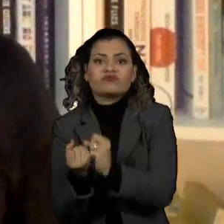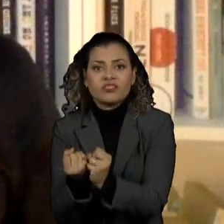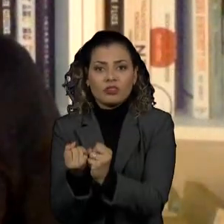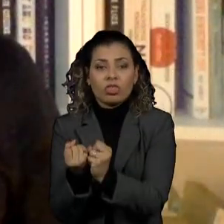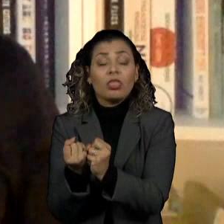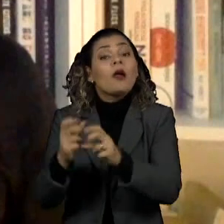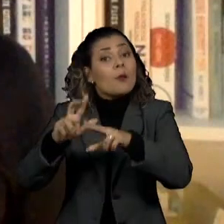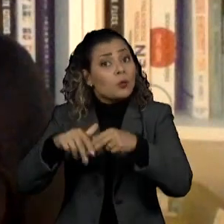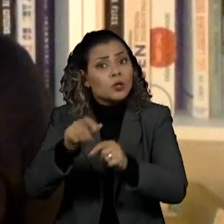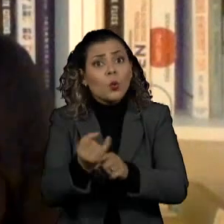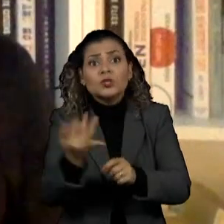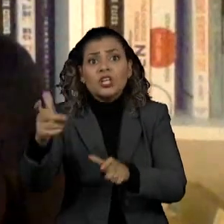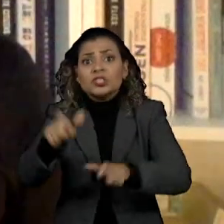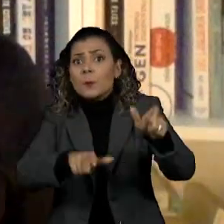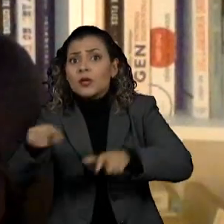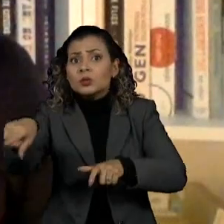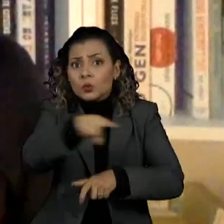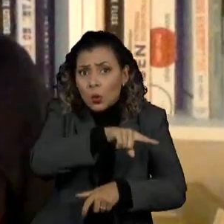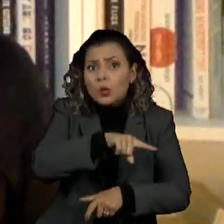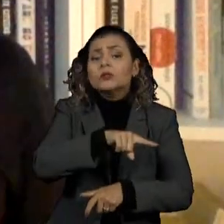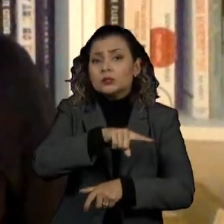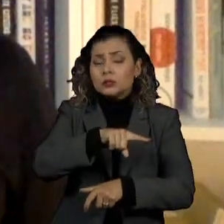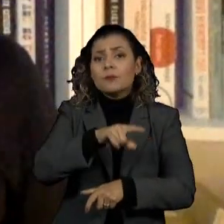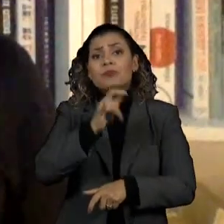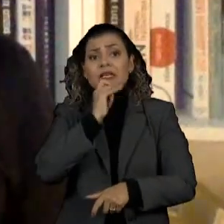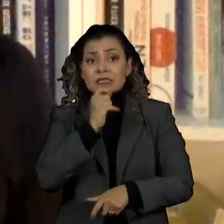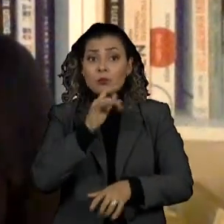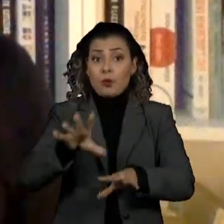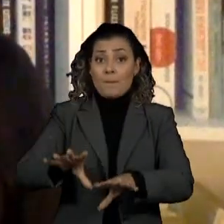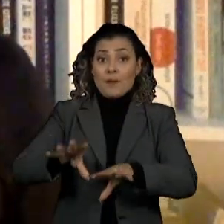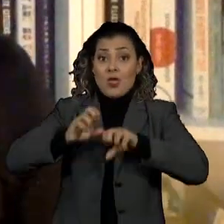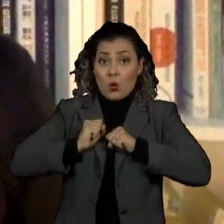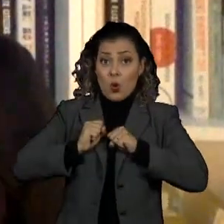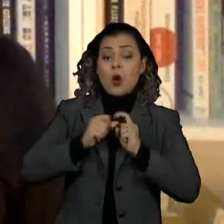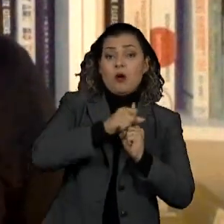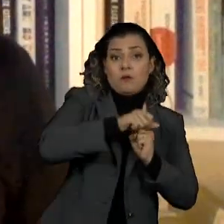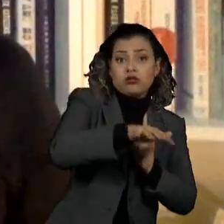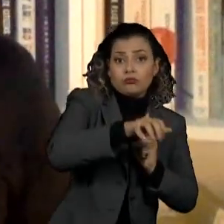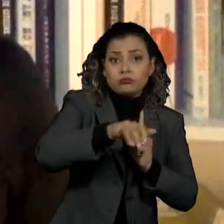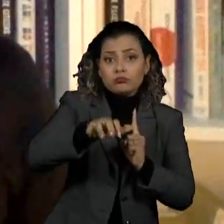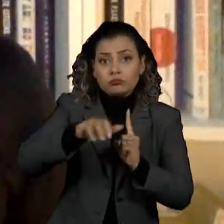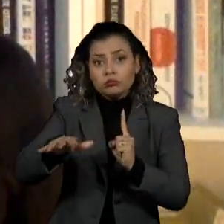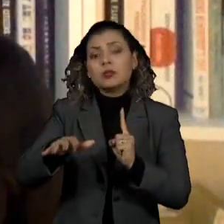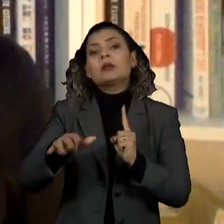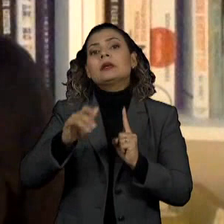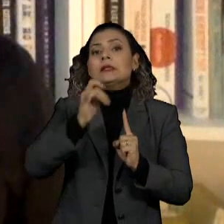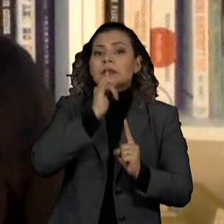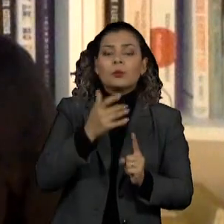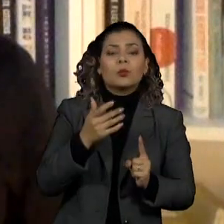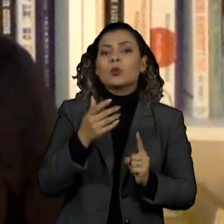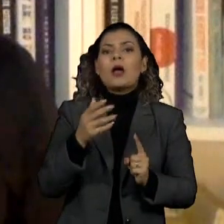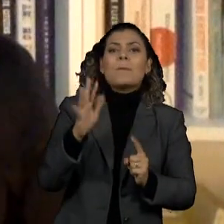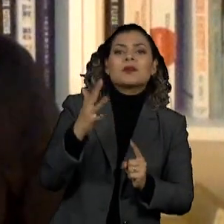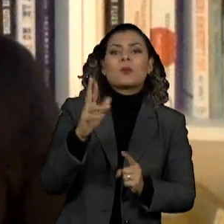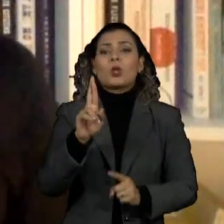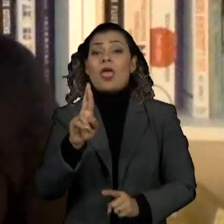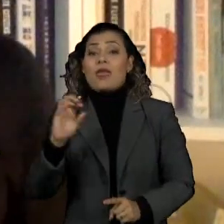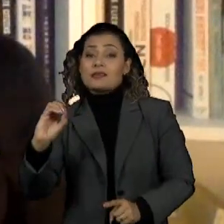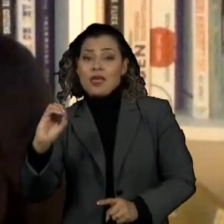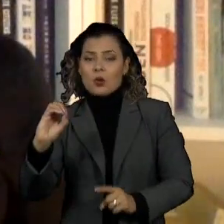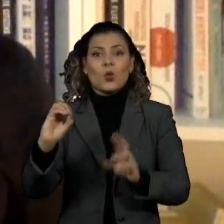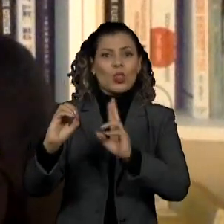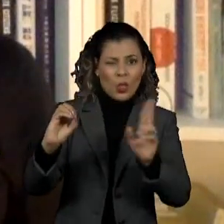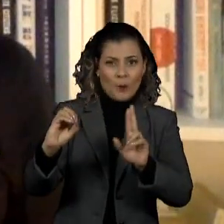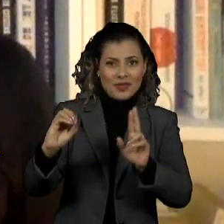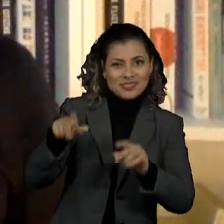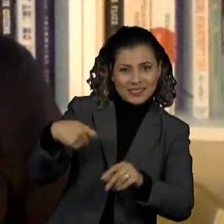people that you, as an infected carrier, infect, this so-called R-naught or R-zero. If it